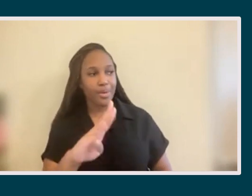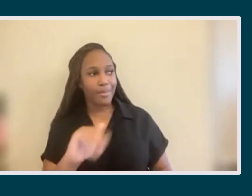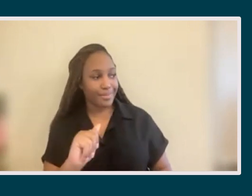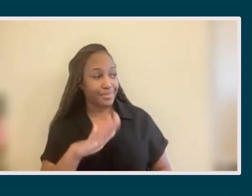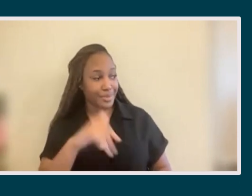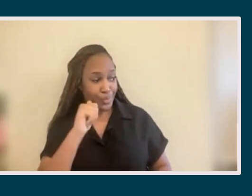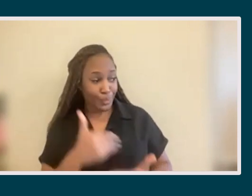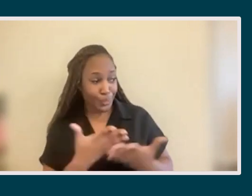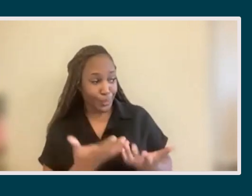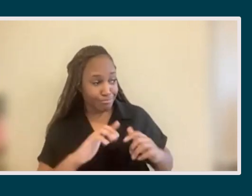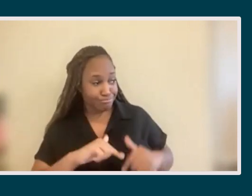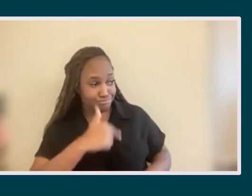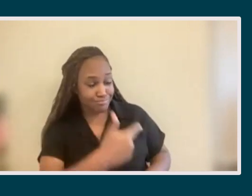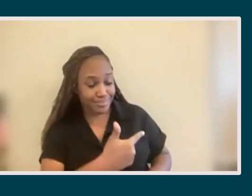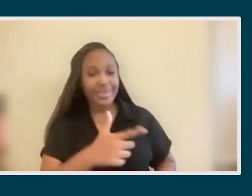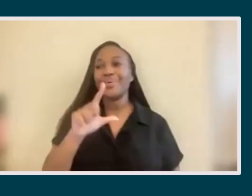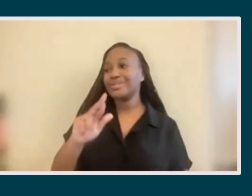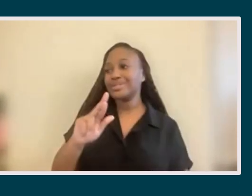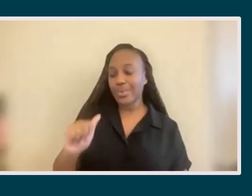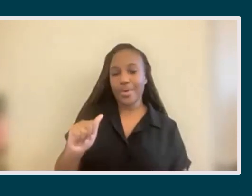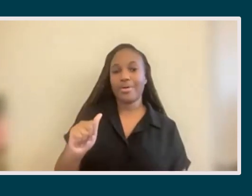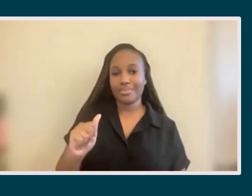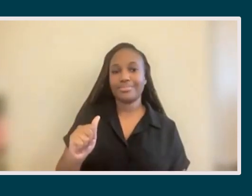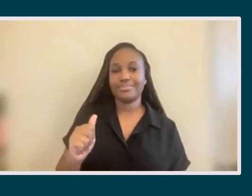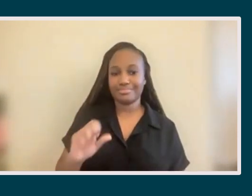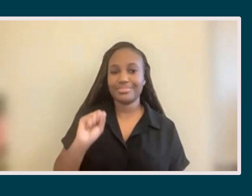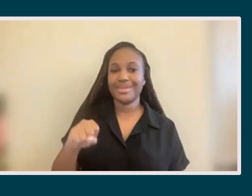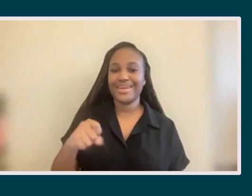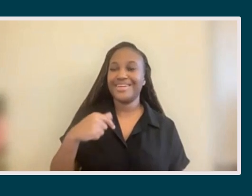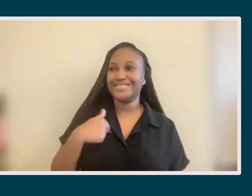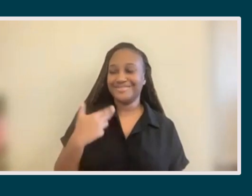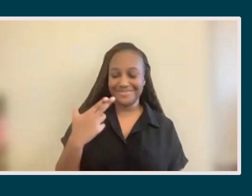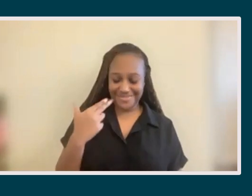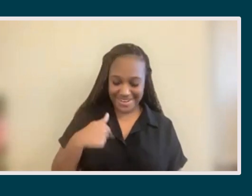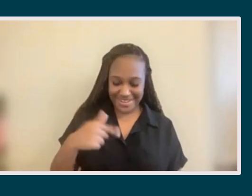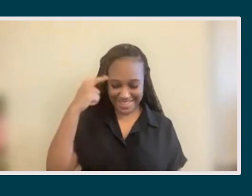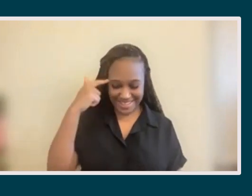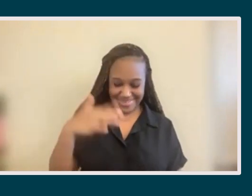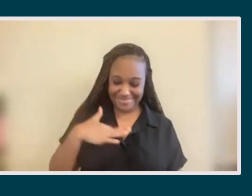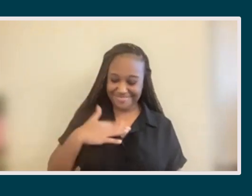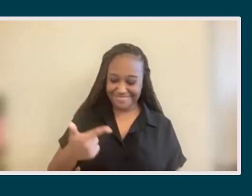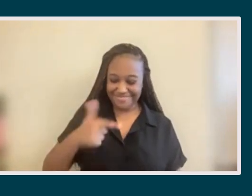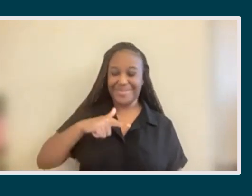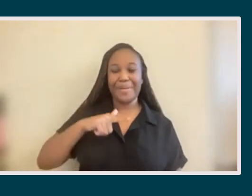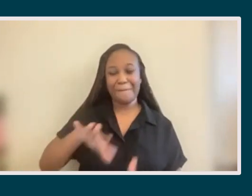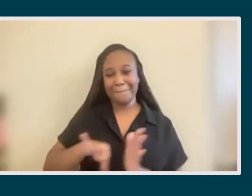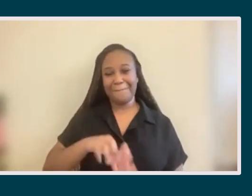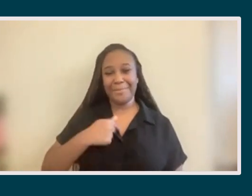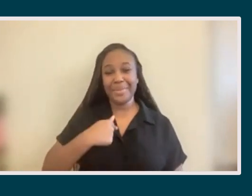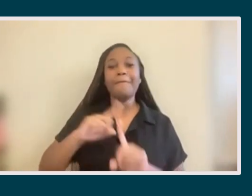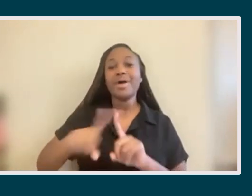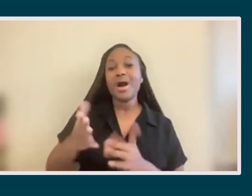This is Laura. We both defer, so it's funny. I feel like I'm playing chicken. I also want to hear your